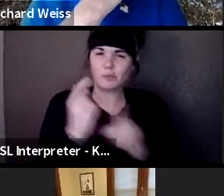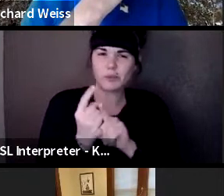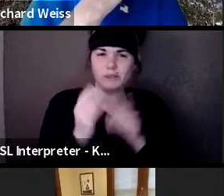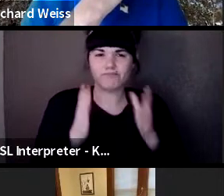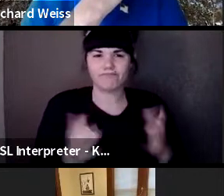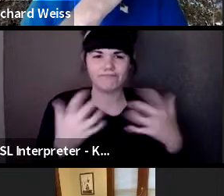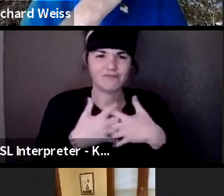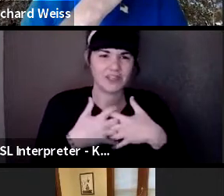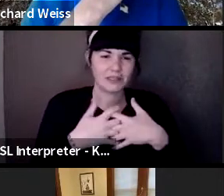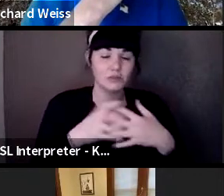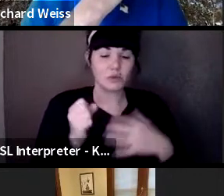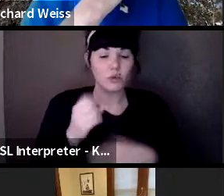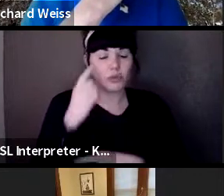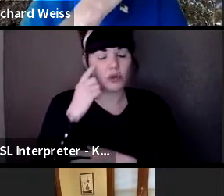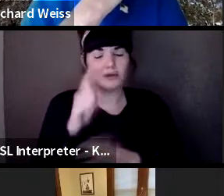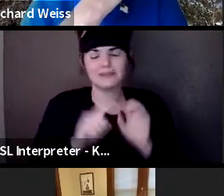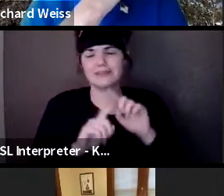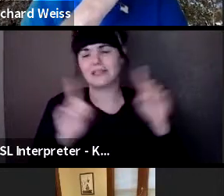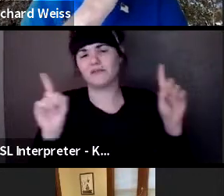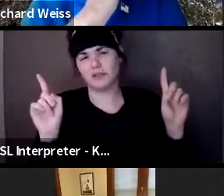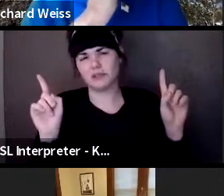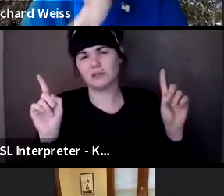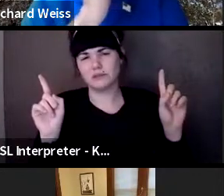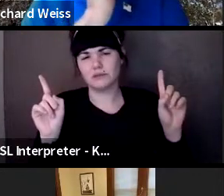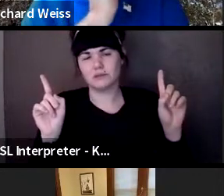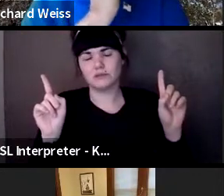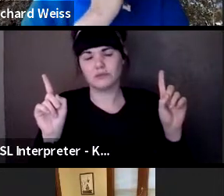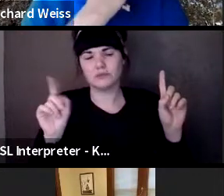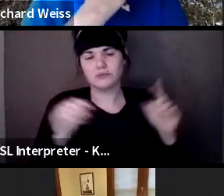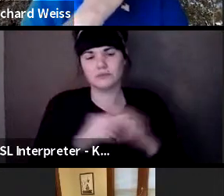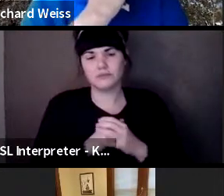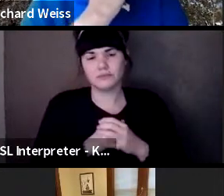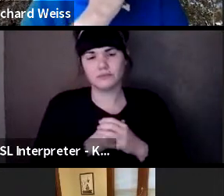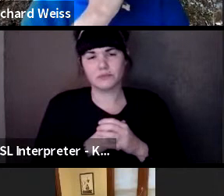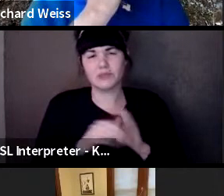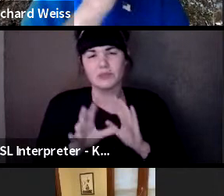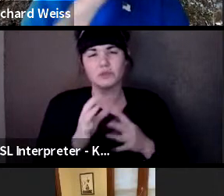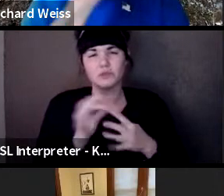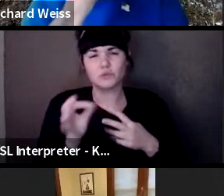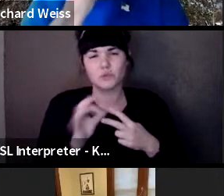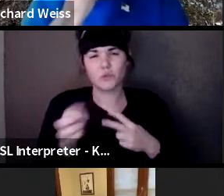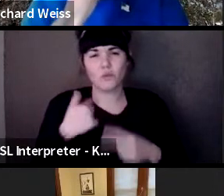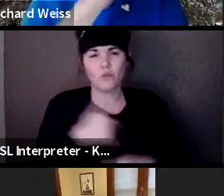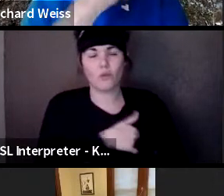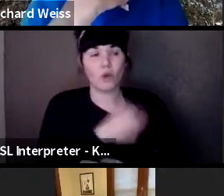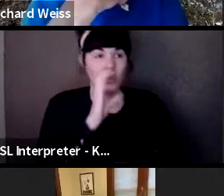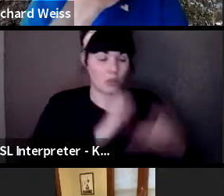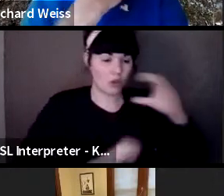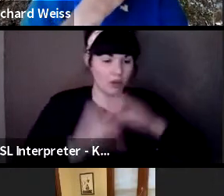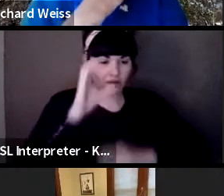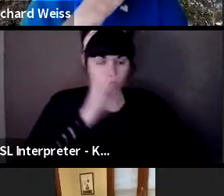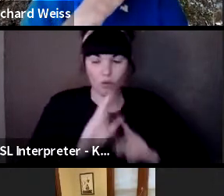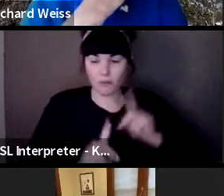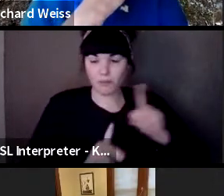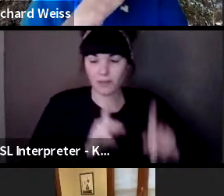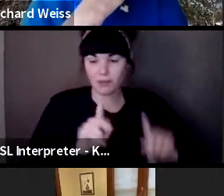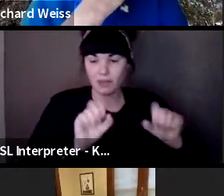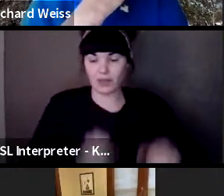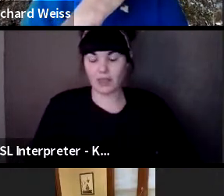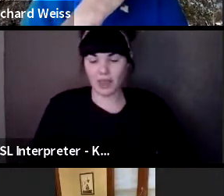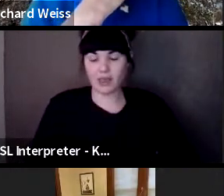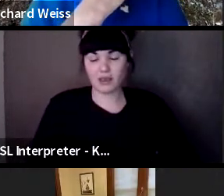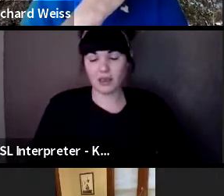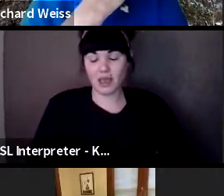direction. And we're looking at people that we can add to help us probably more